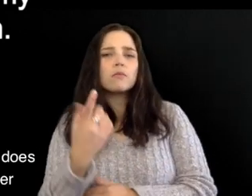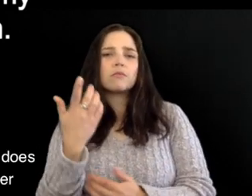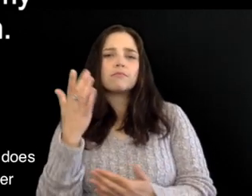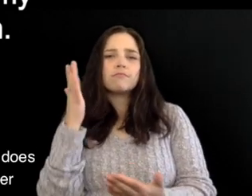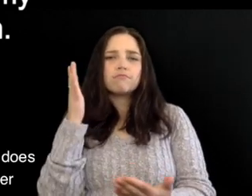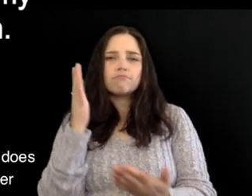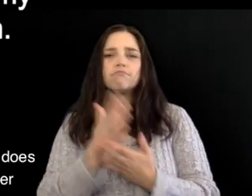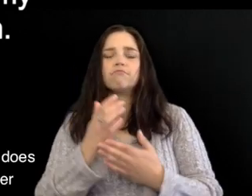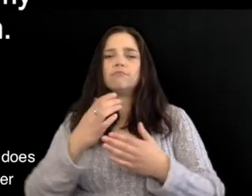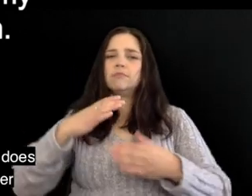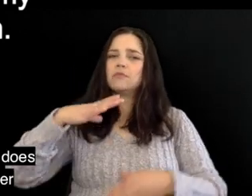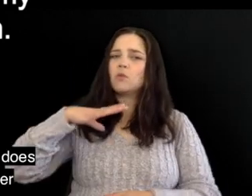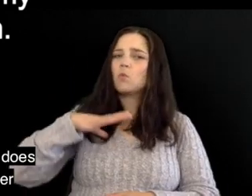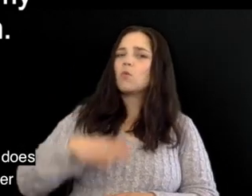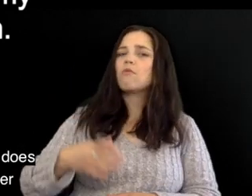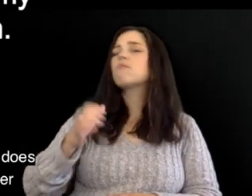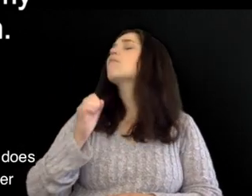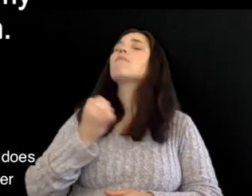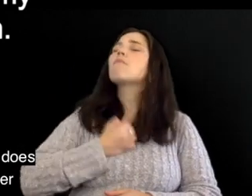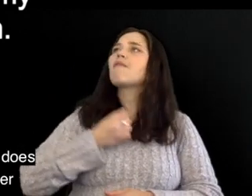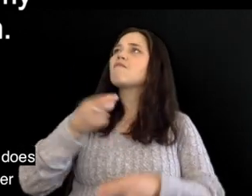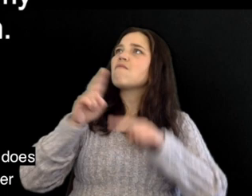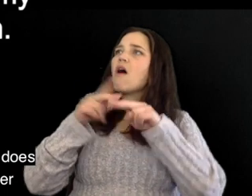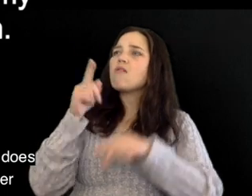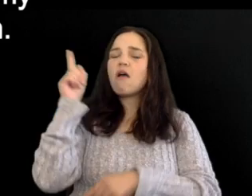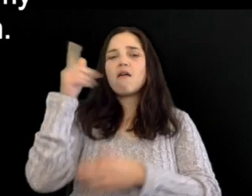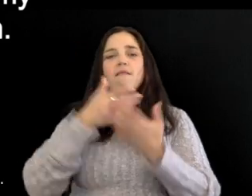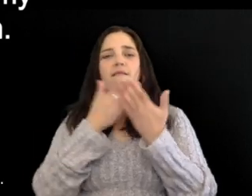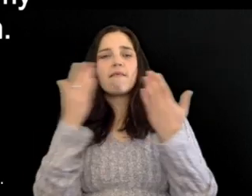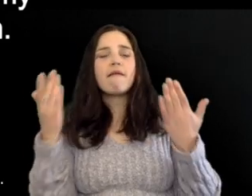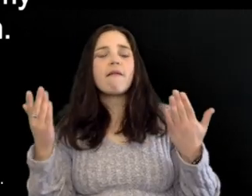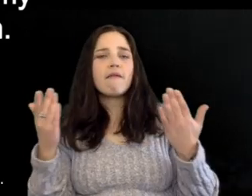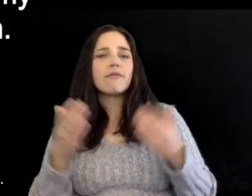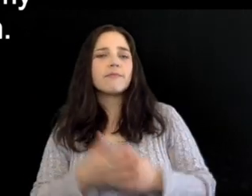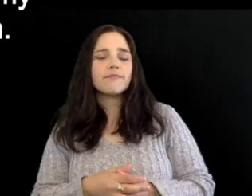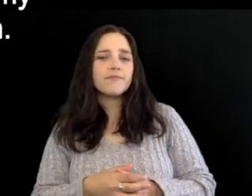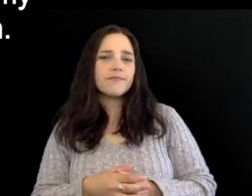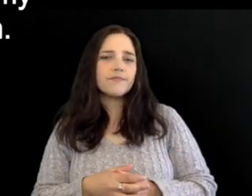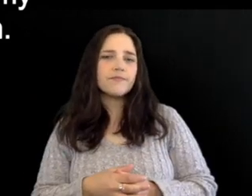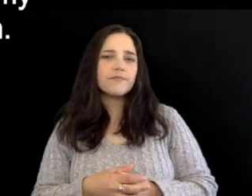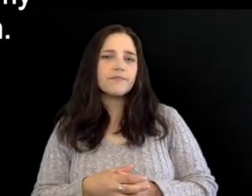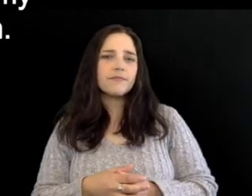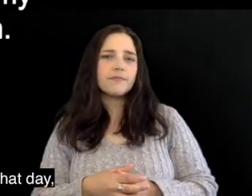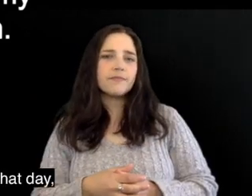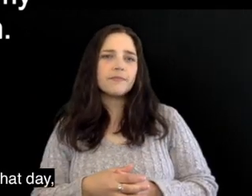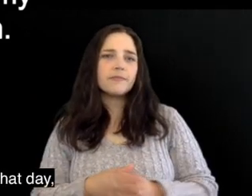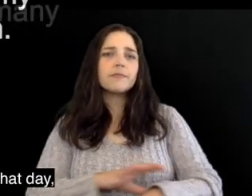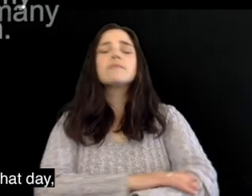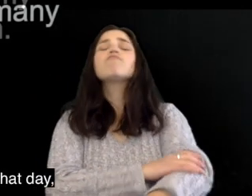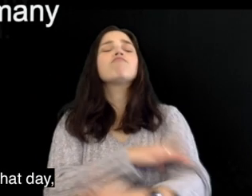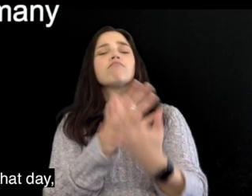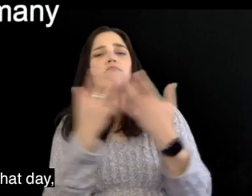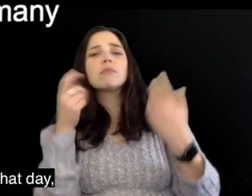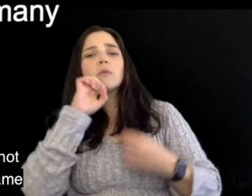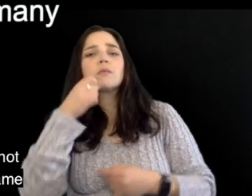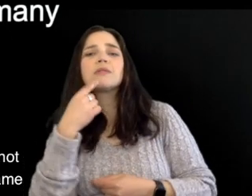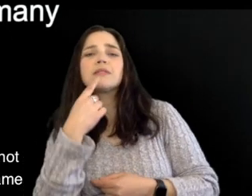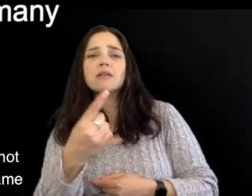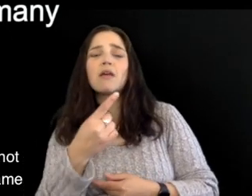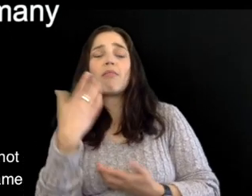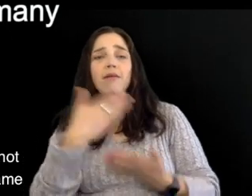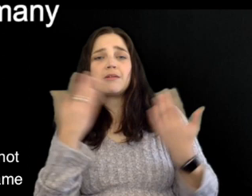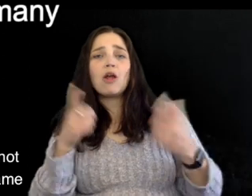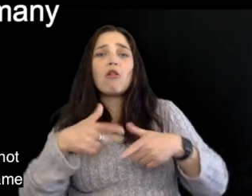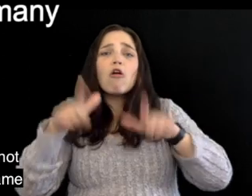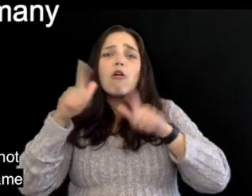one who does the will of my Father who is in heaven. Many will say to me on